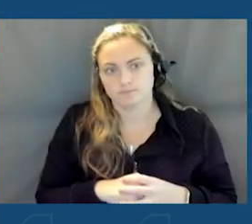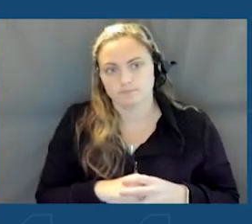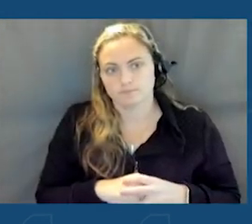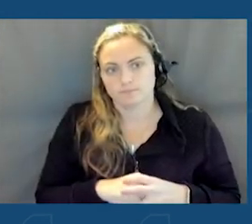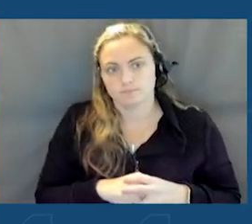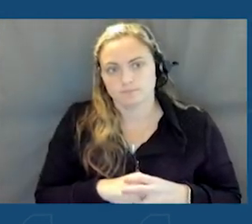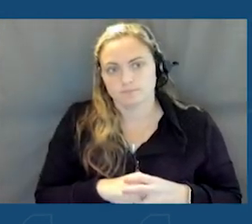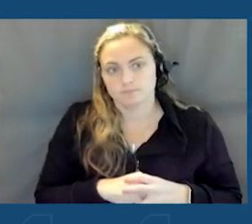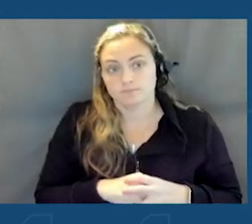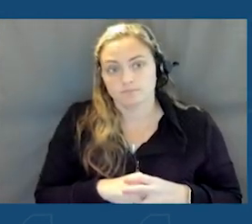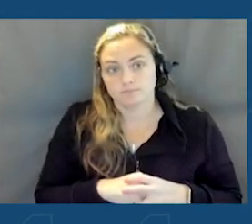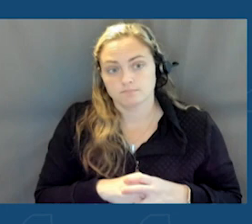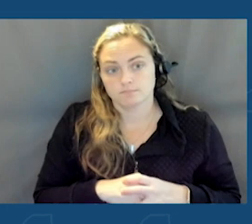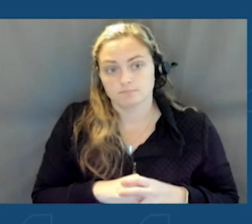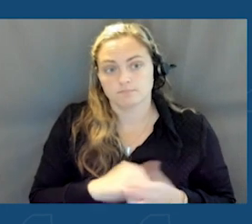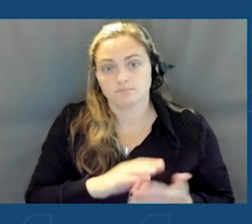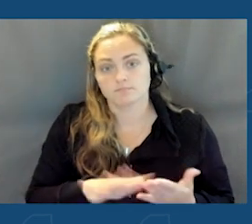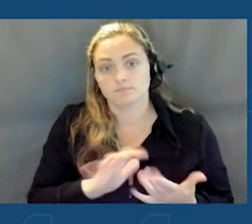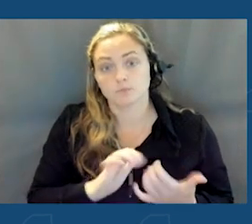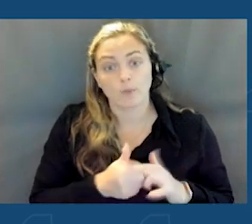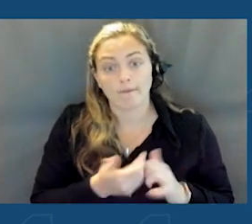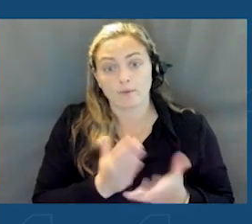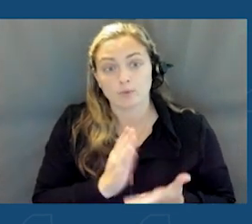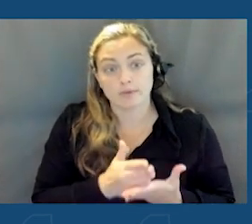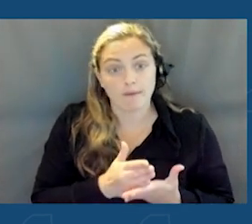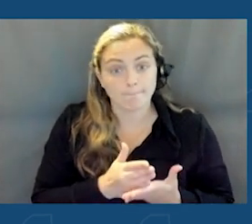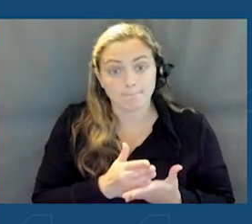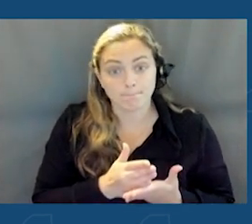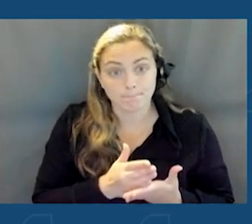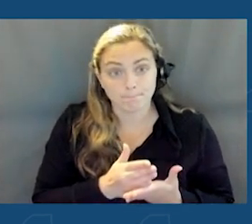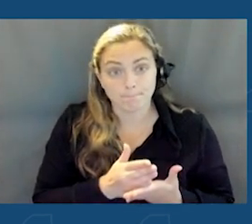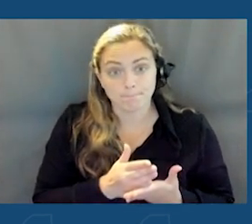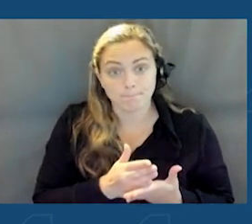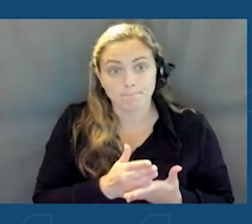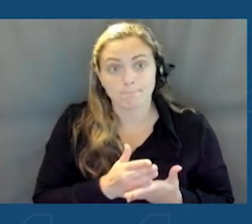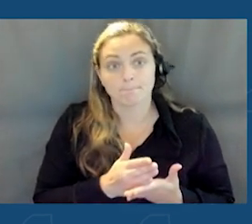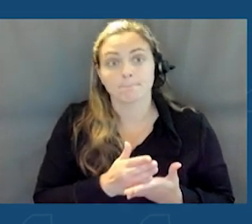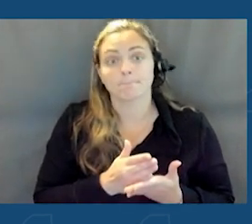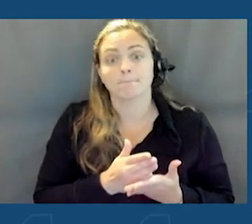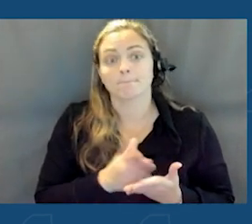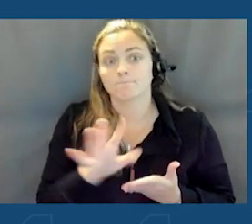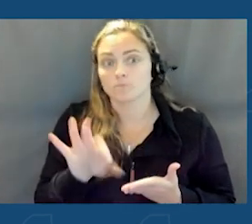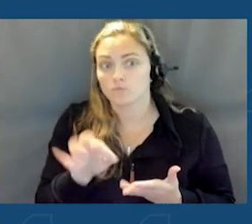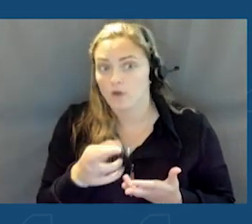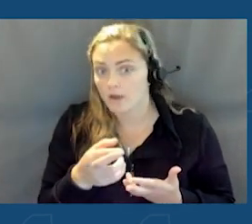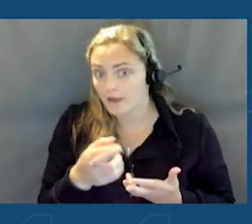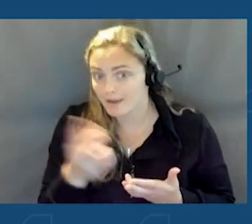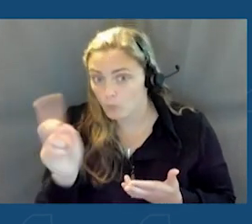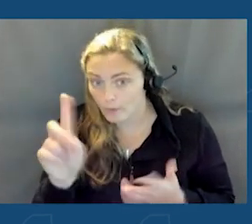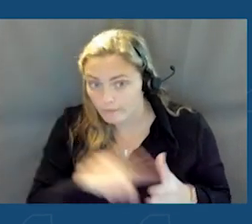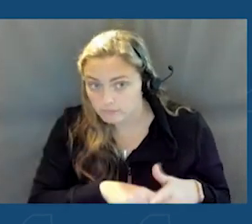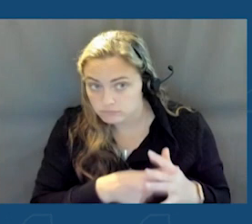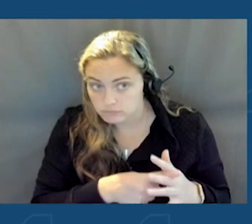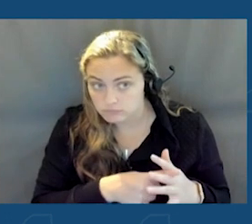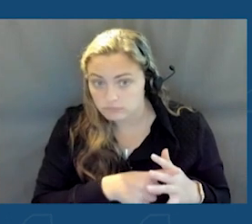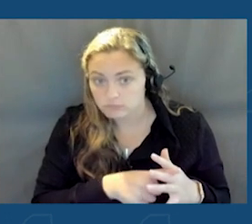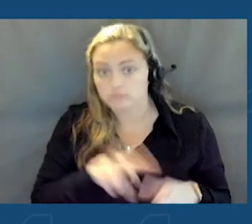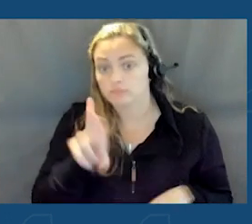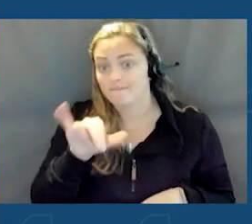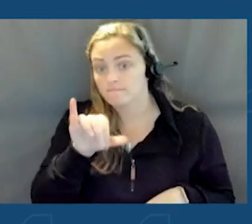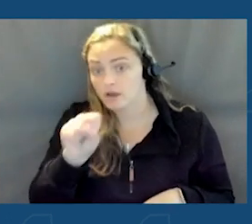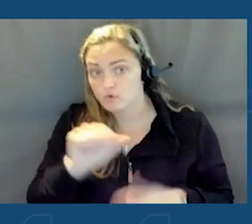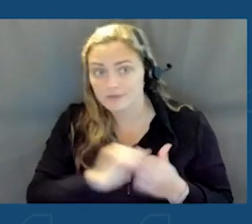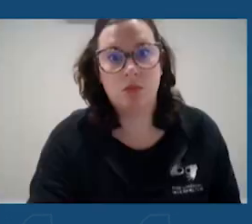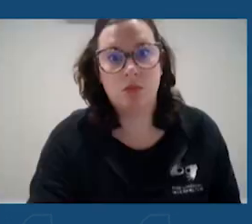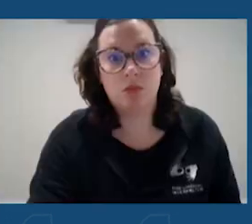So how do you stop public health crisis? You find the source of it, the virus, how you treat the